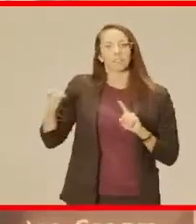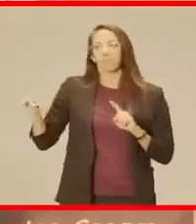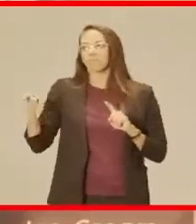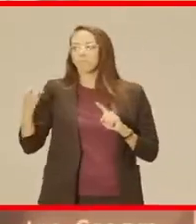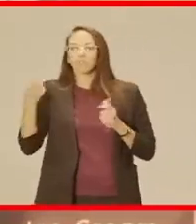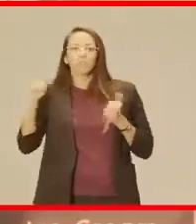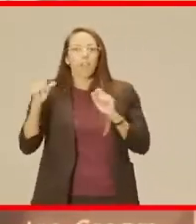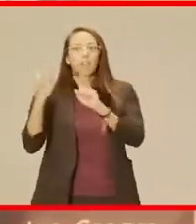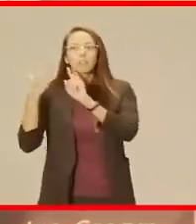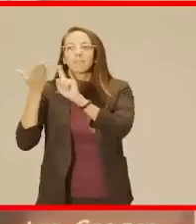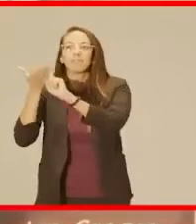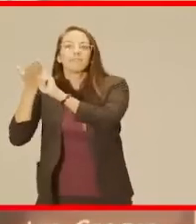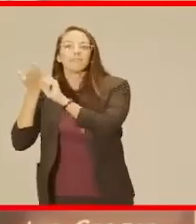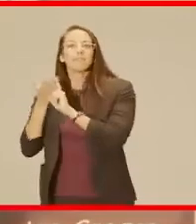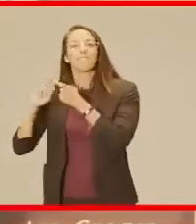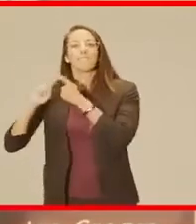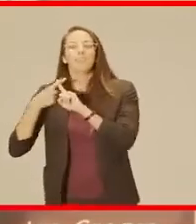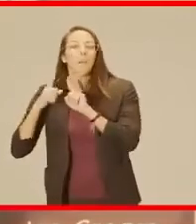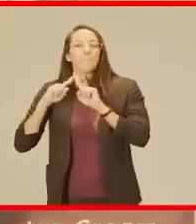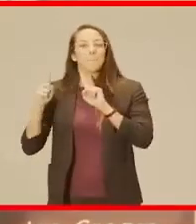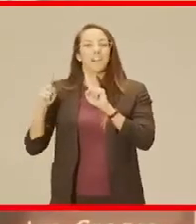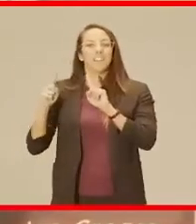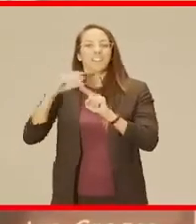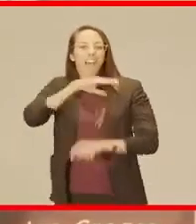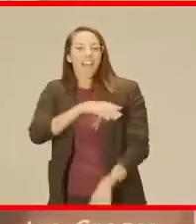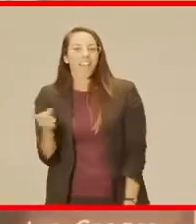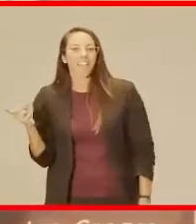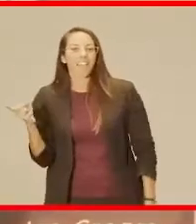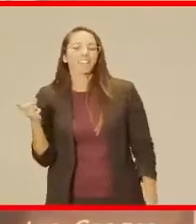with disabilities sometimes have.